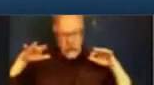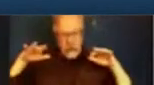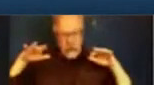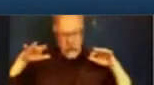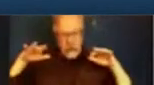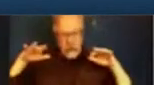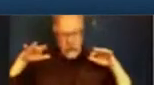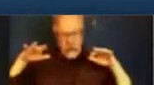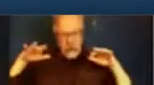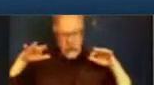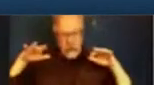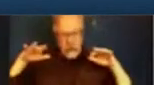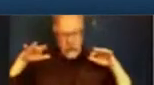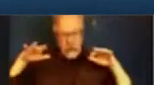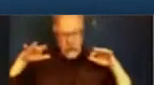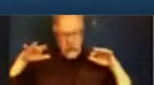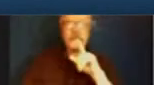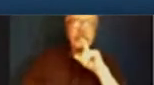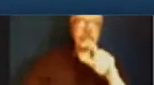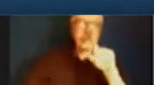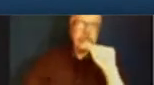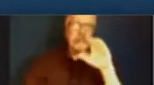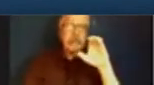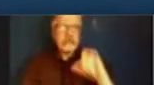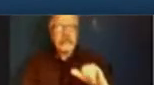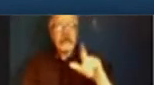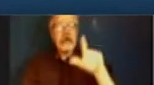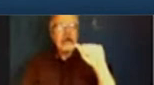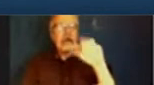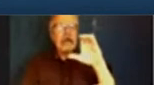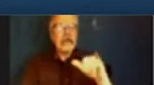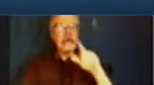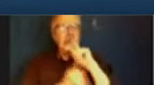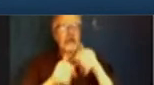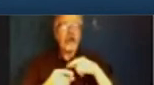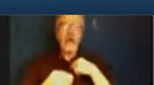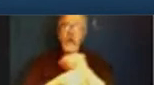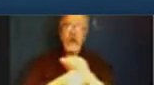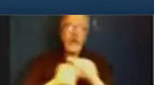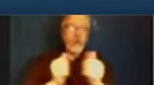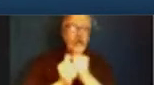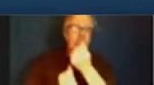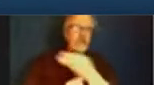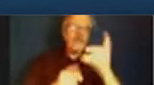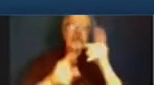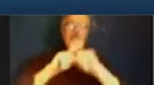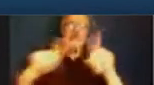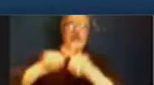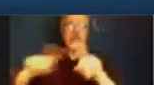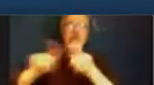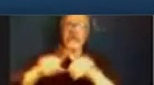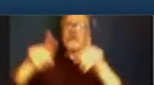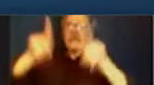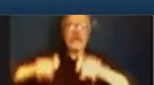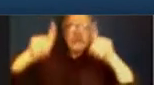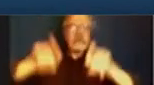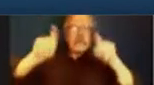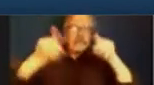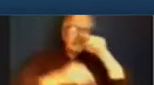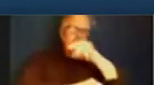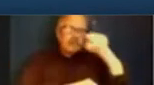Yeah, we are working with multiple manufacturers to procure tests because the supply chain is